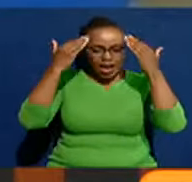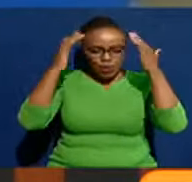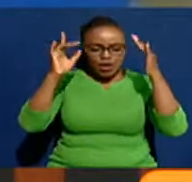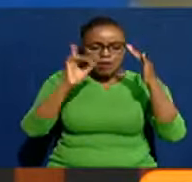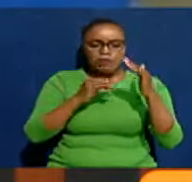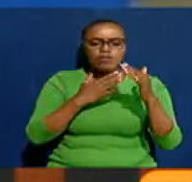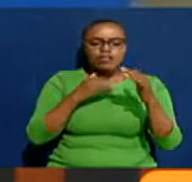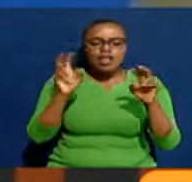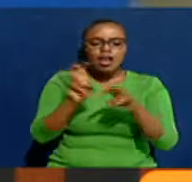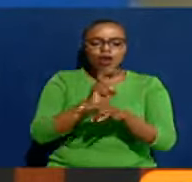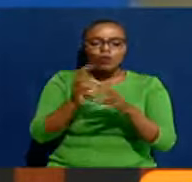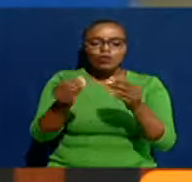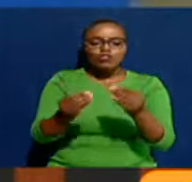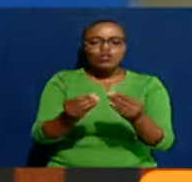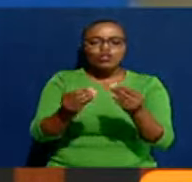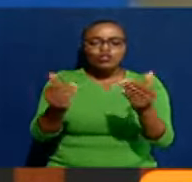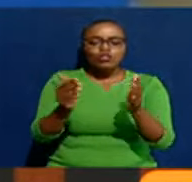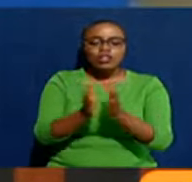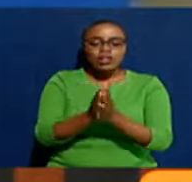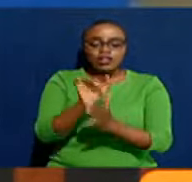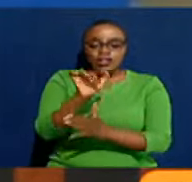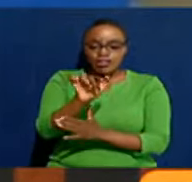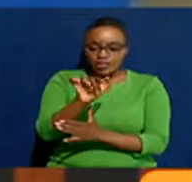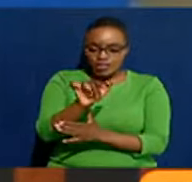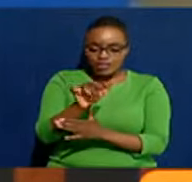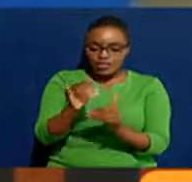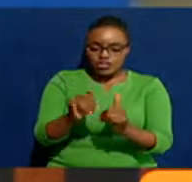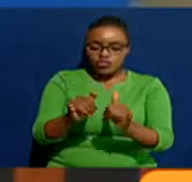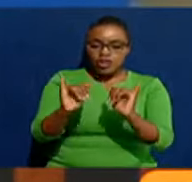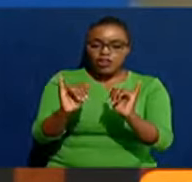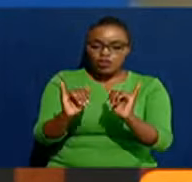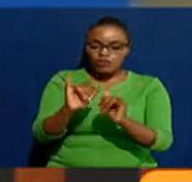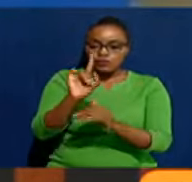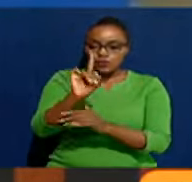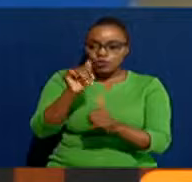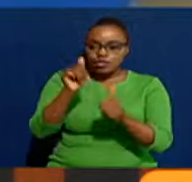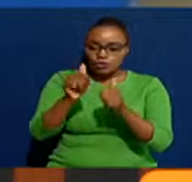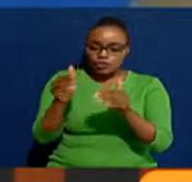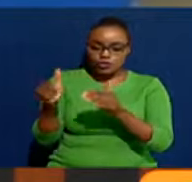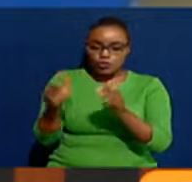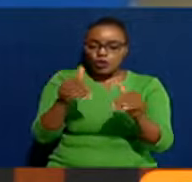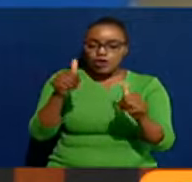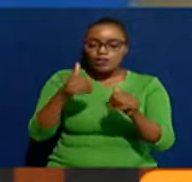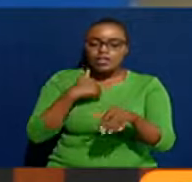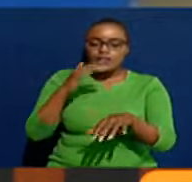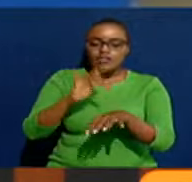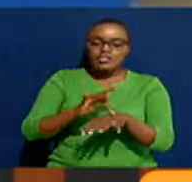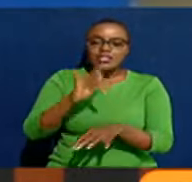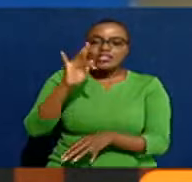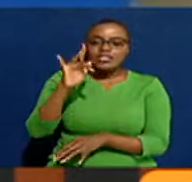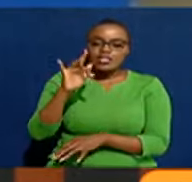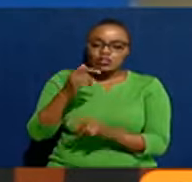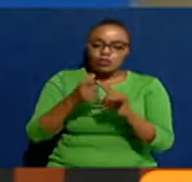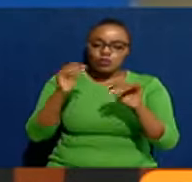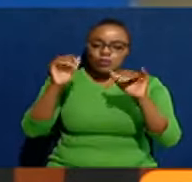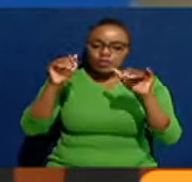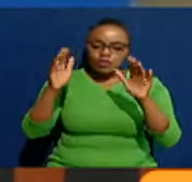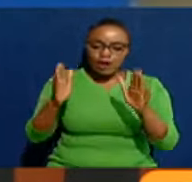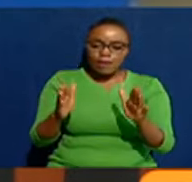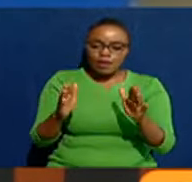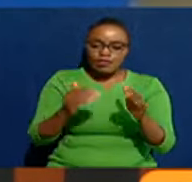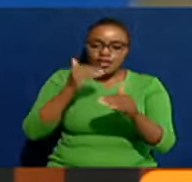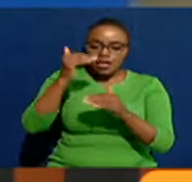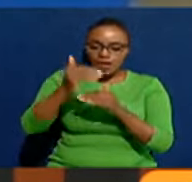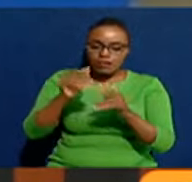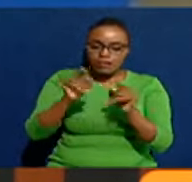for solutions. And that trial is one of the ways of sensitization of the farmers. After